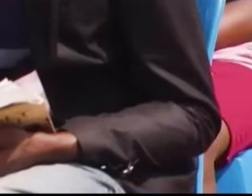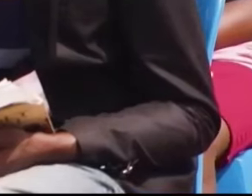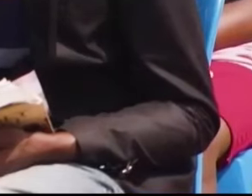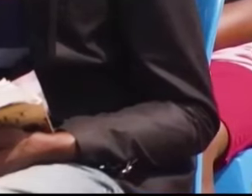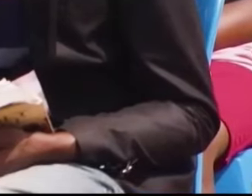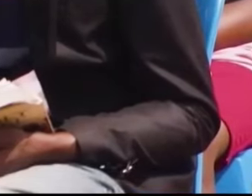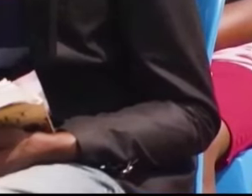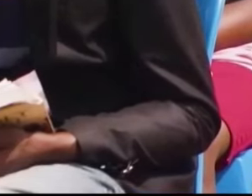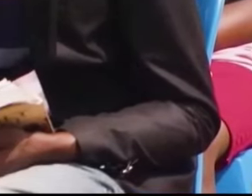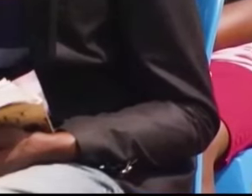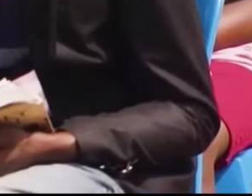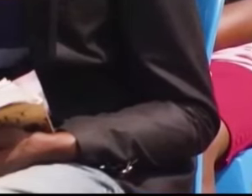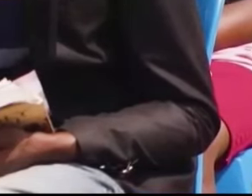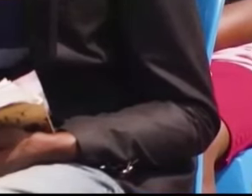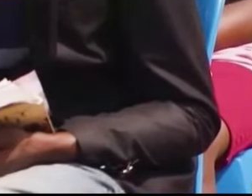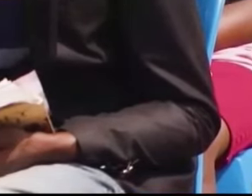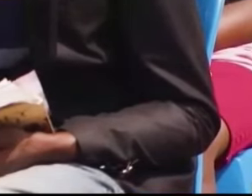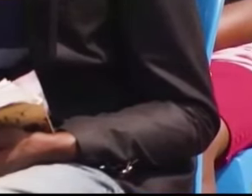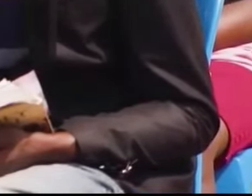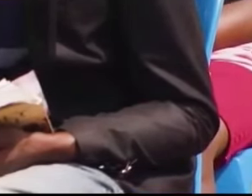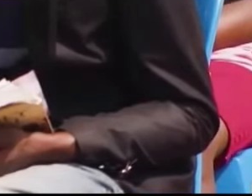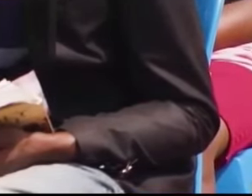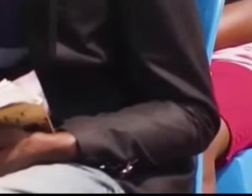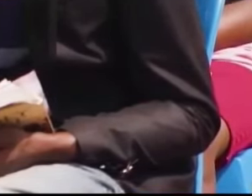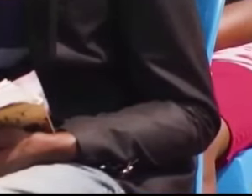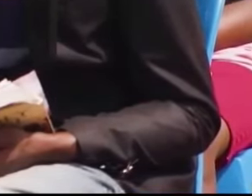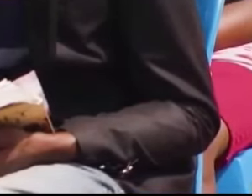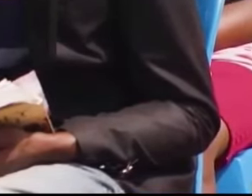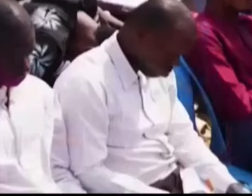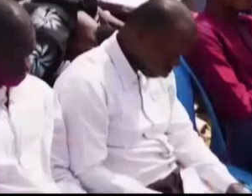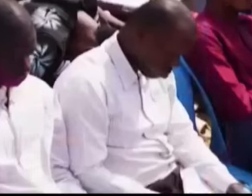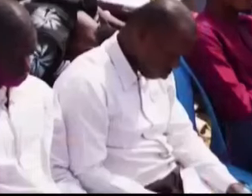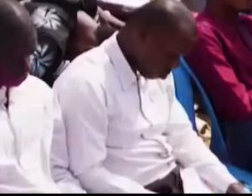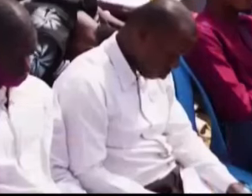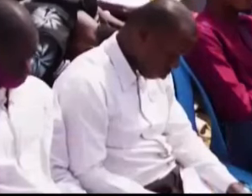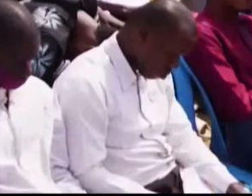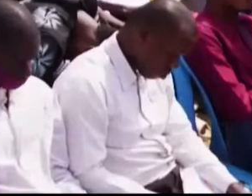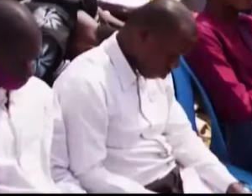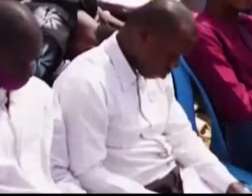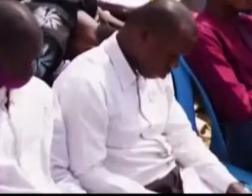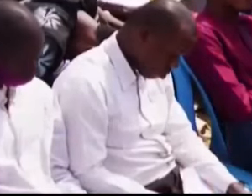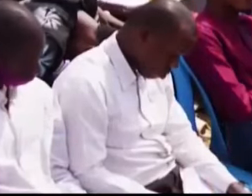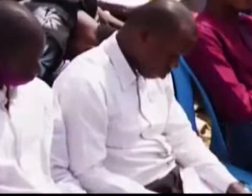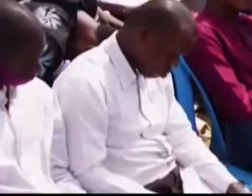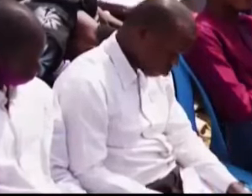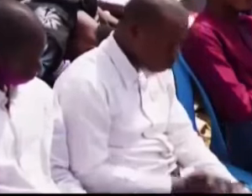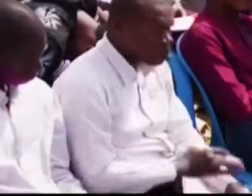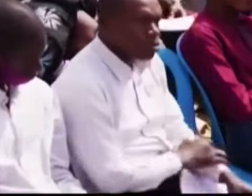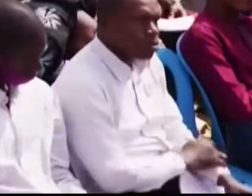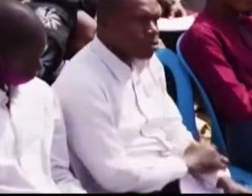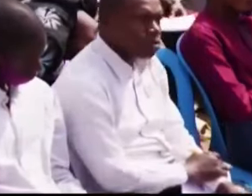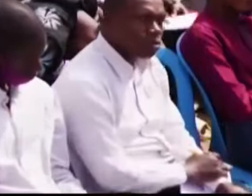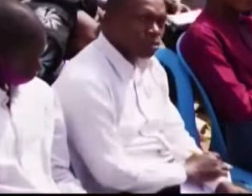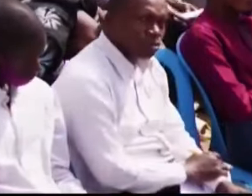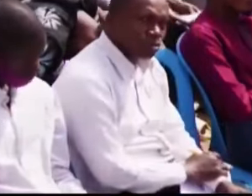The brain needs rest in the night because of all the work you've done. Then you're weary, you're tired, and now you go